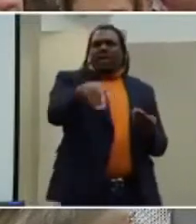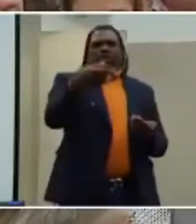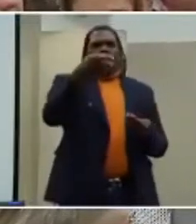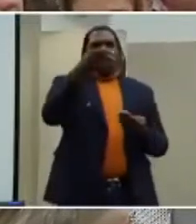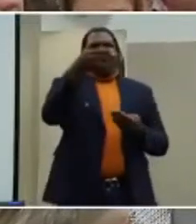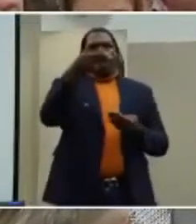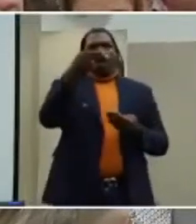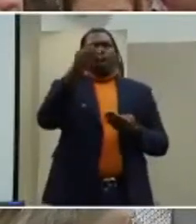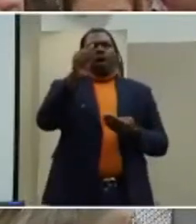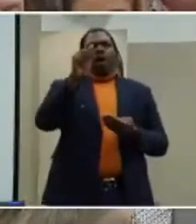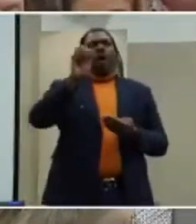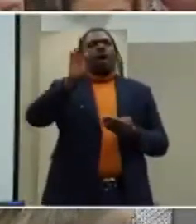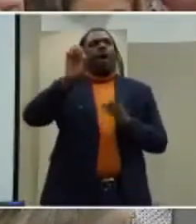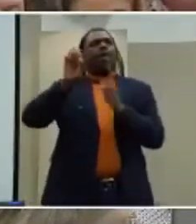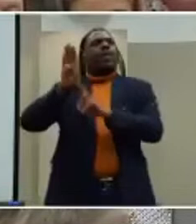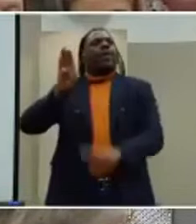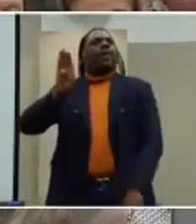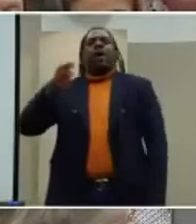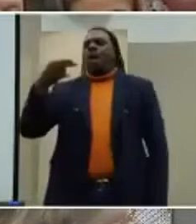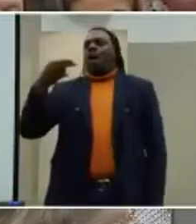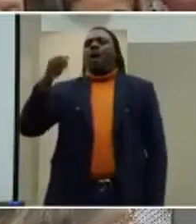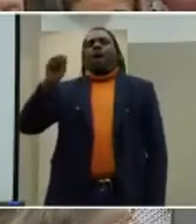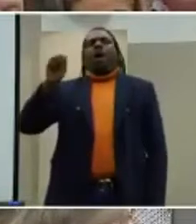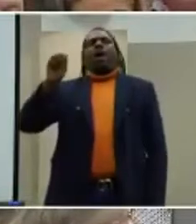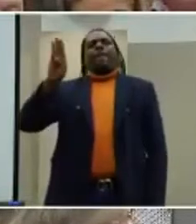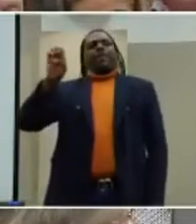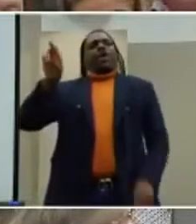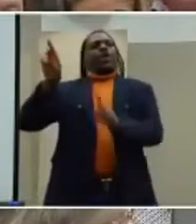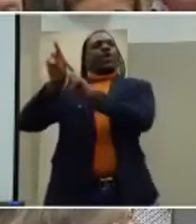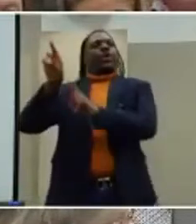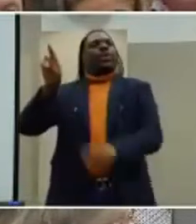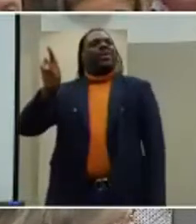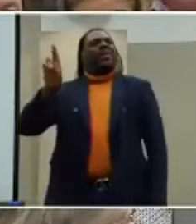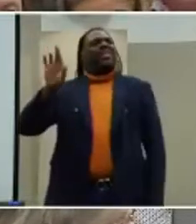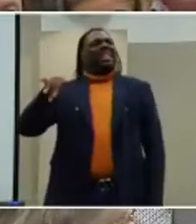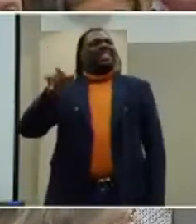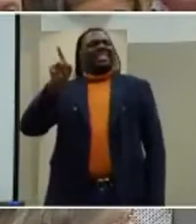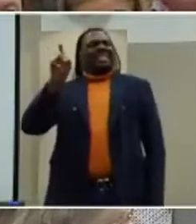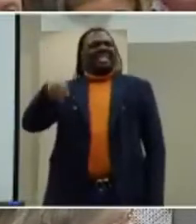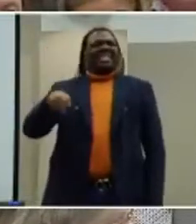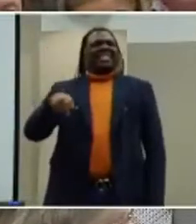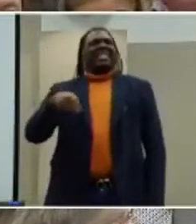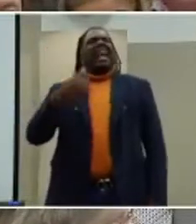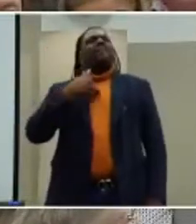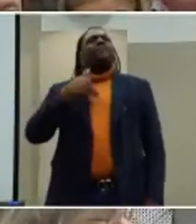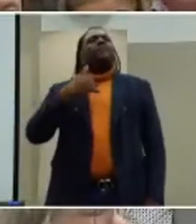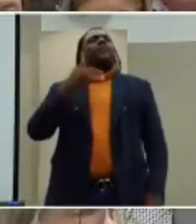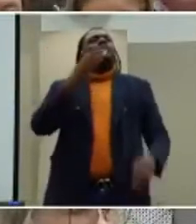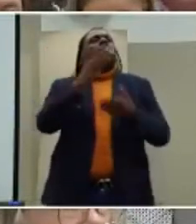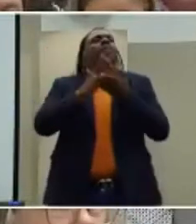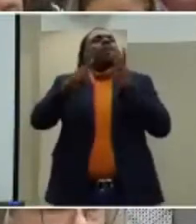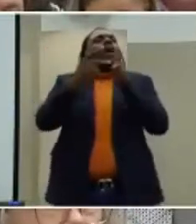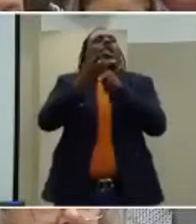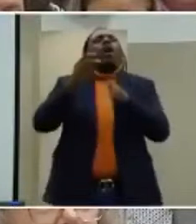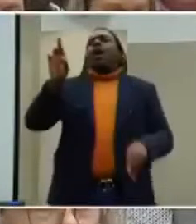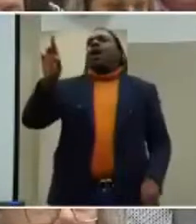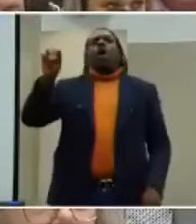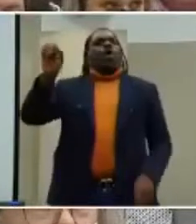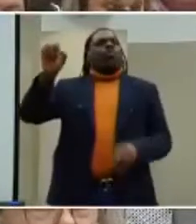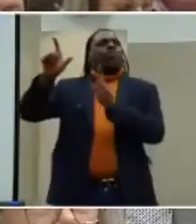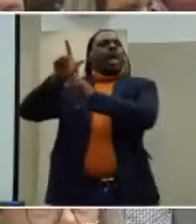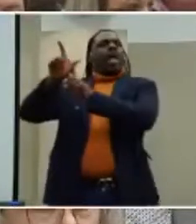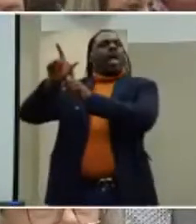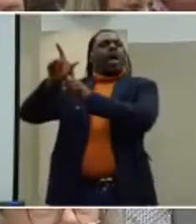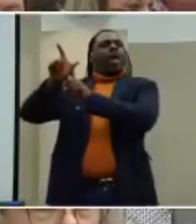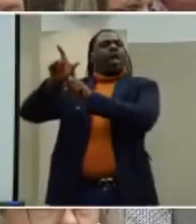And there's also, I think there needs to be some sort of a railing on the harbor front,